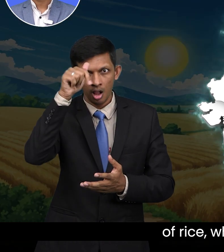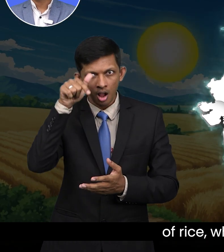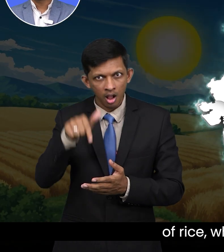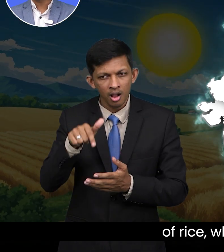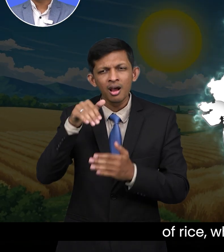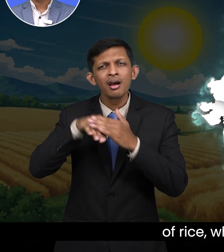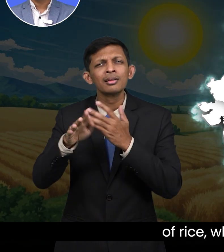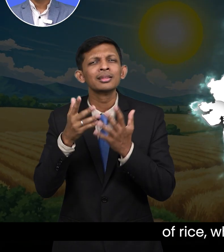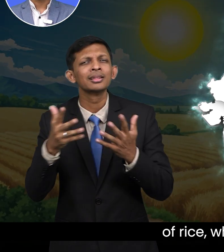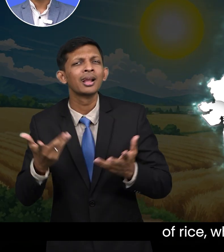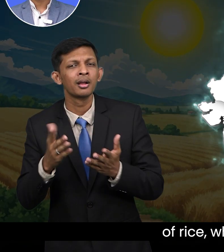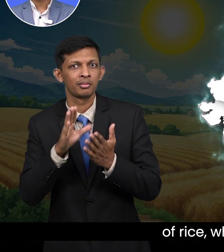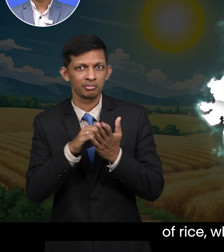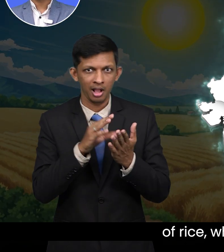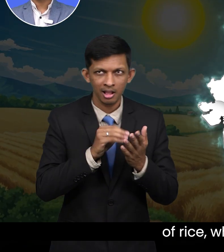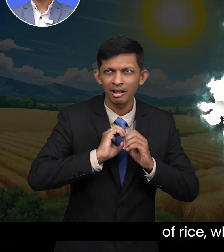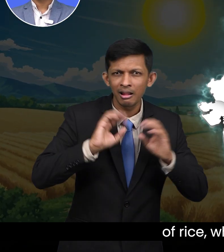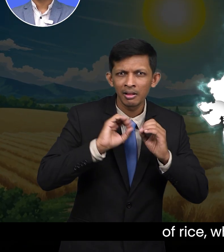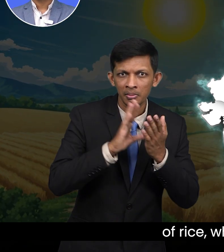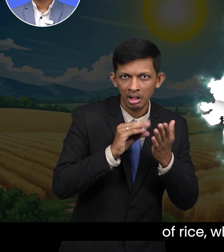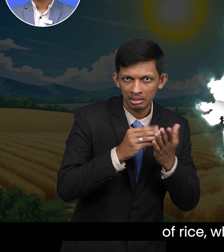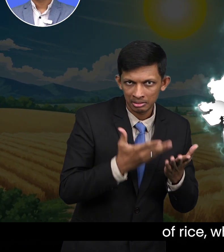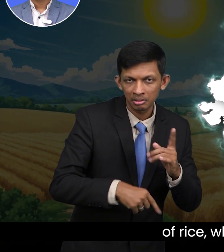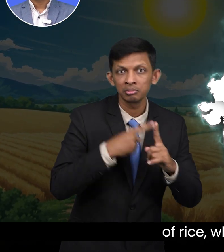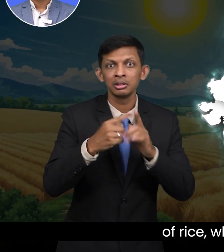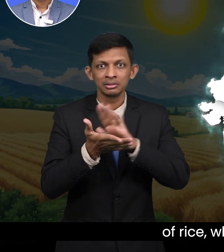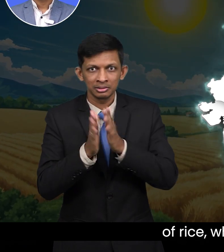rice, wheat, and other cereals.